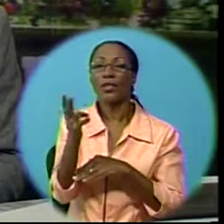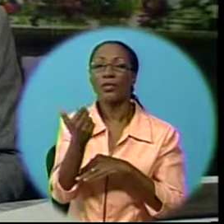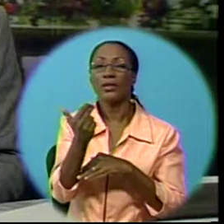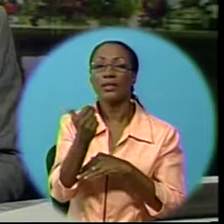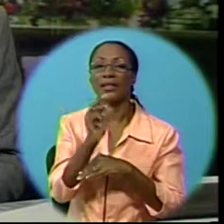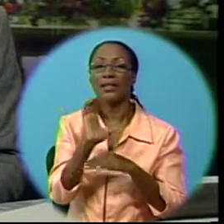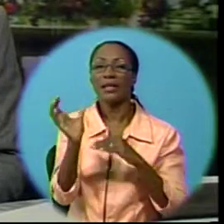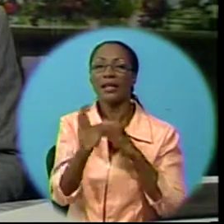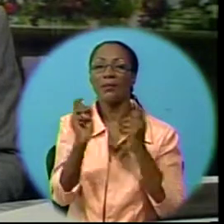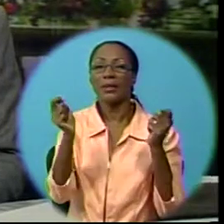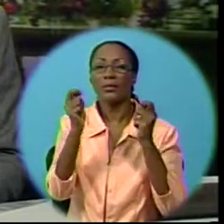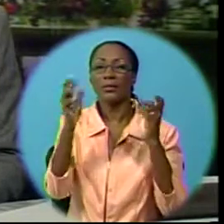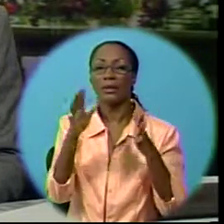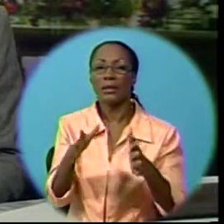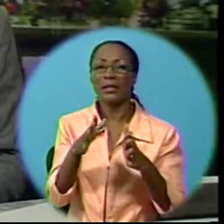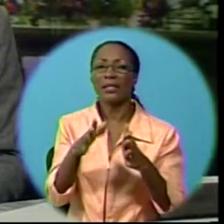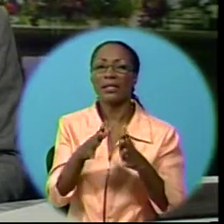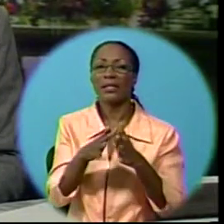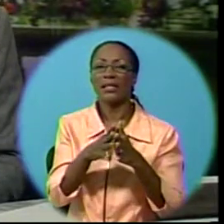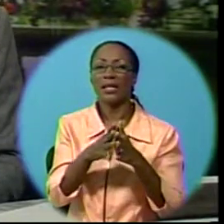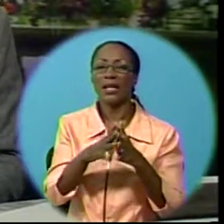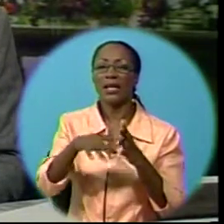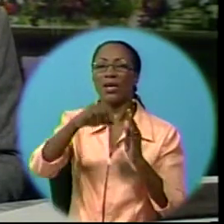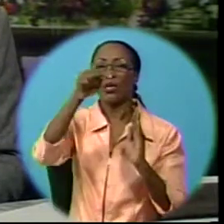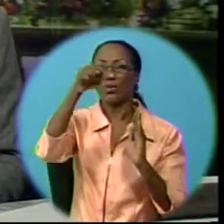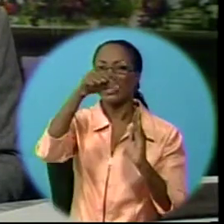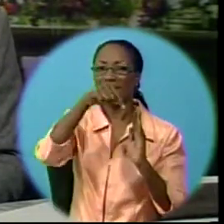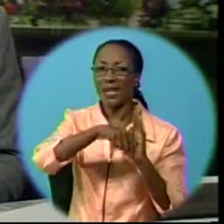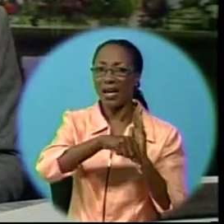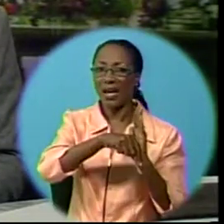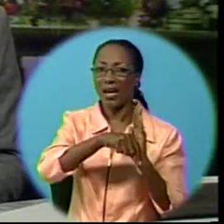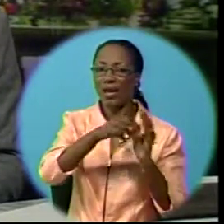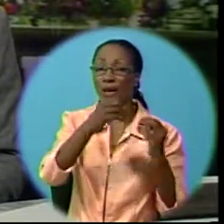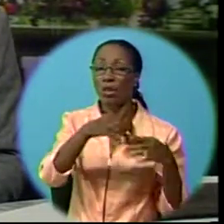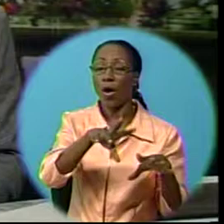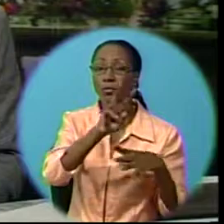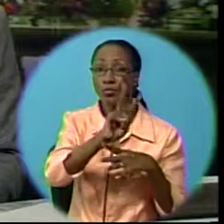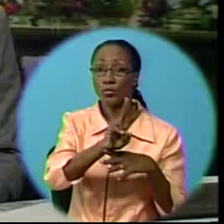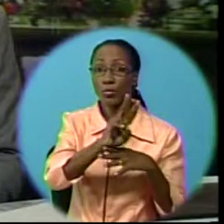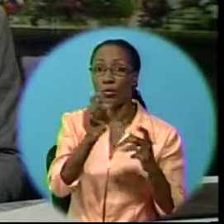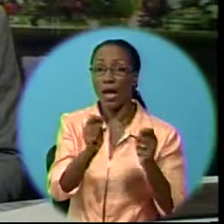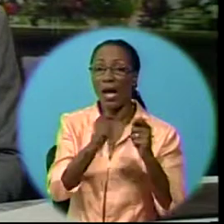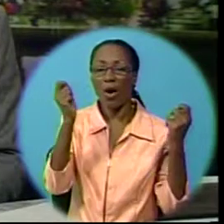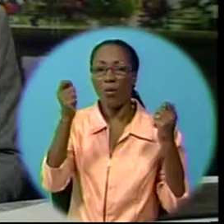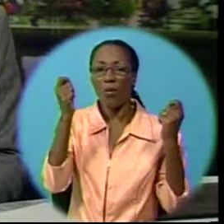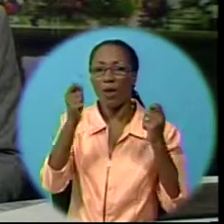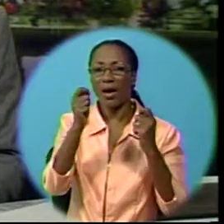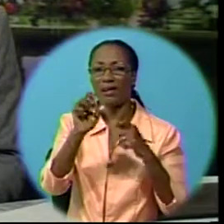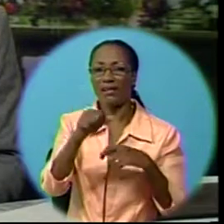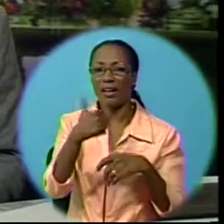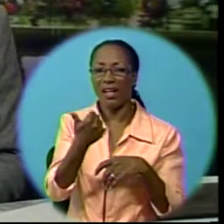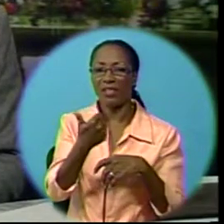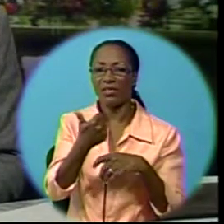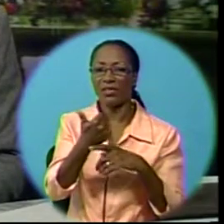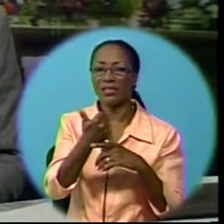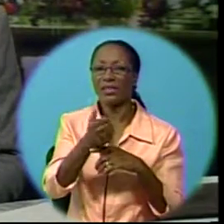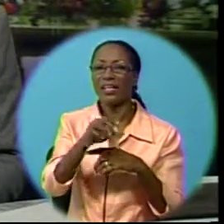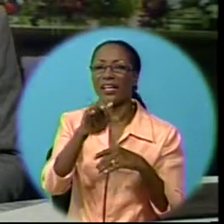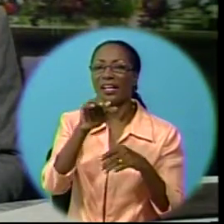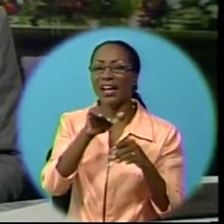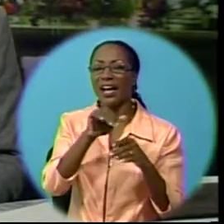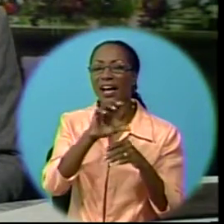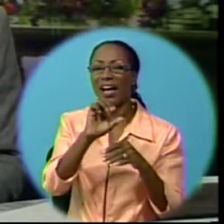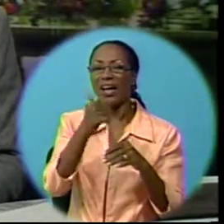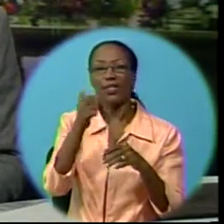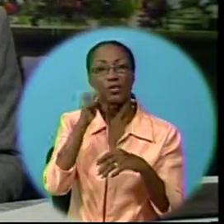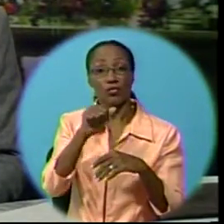2 games down to win the encounter 8-11, 4-11, 11-9, 11-7, 11-5. In other girls'